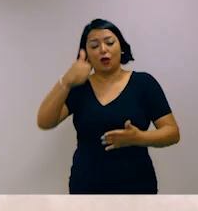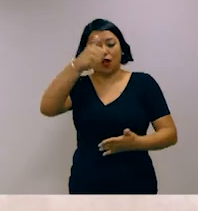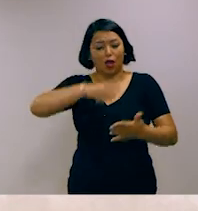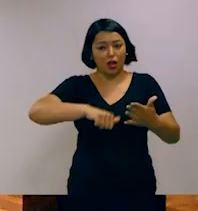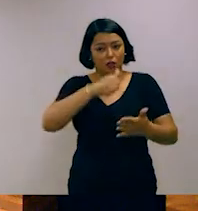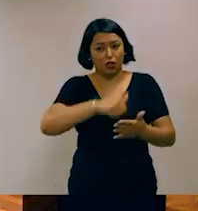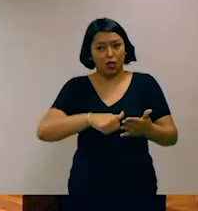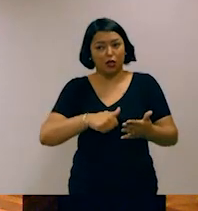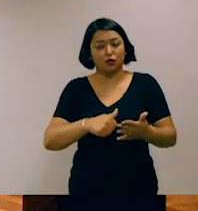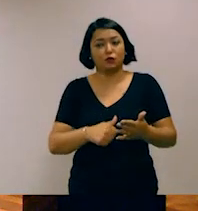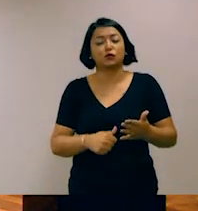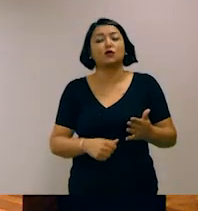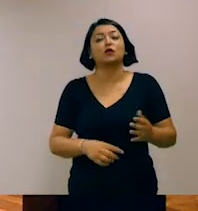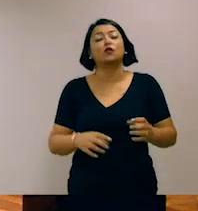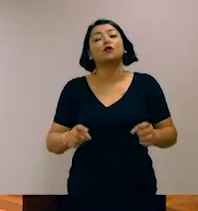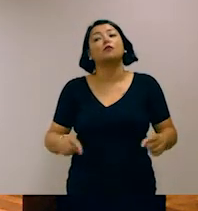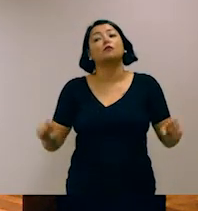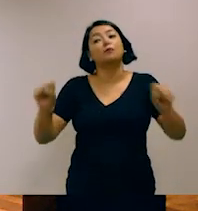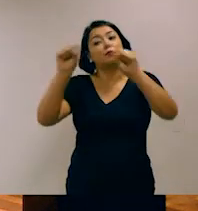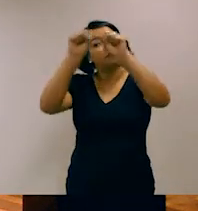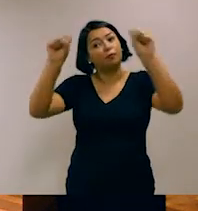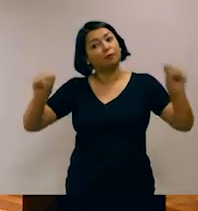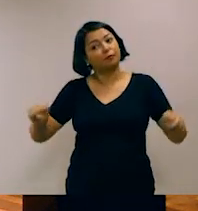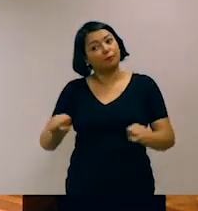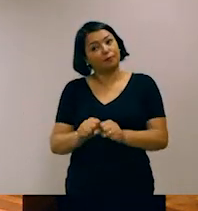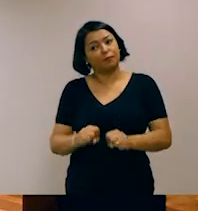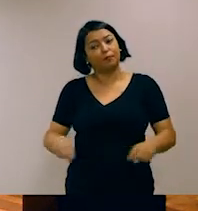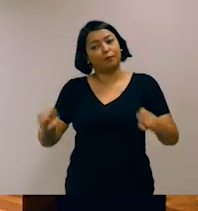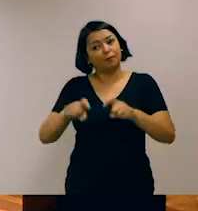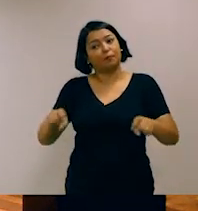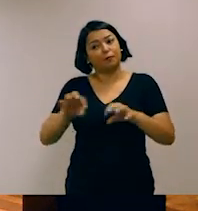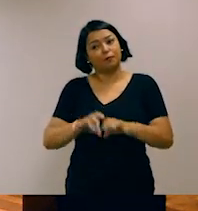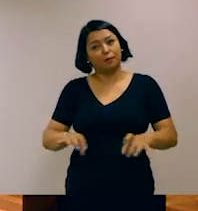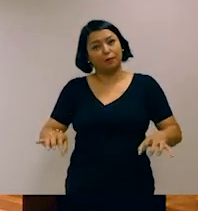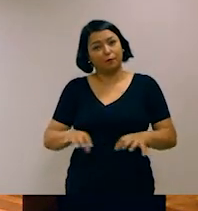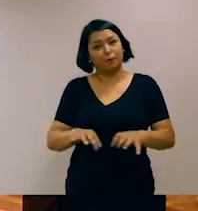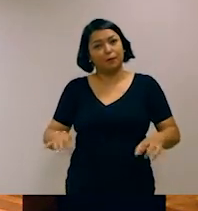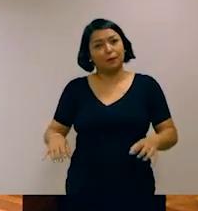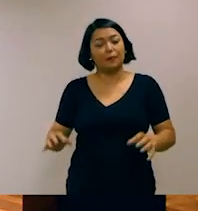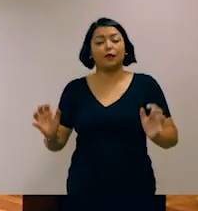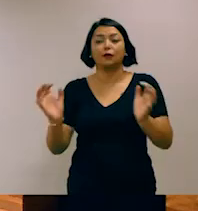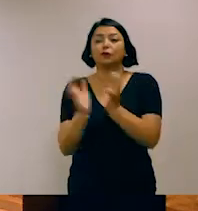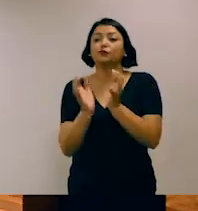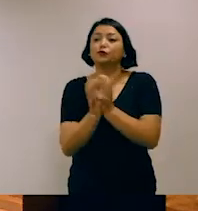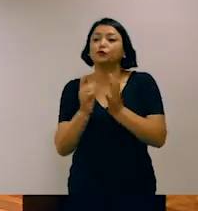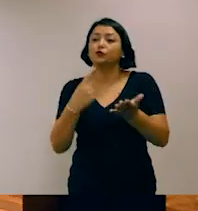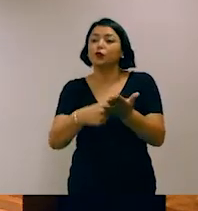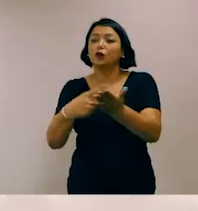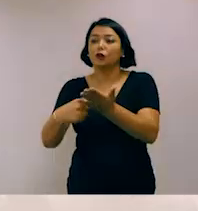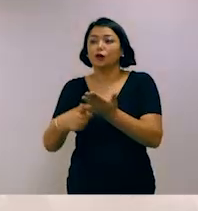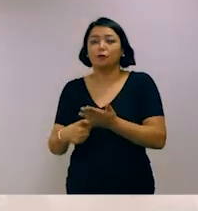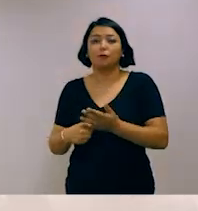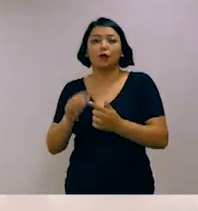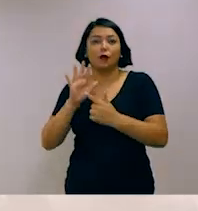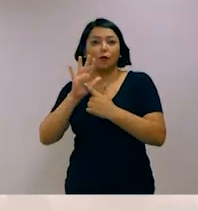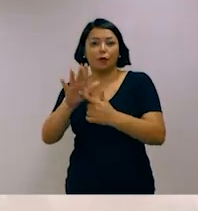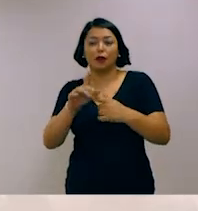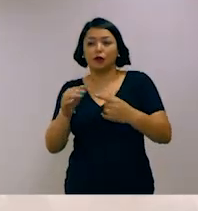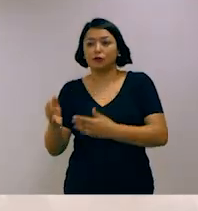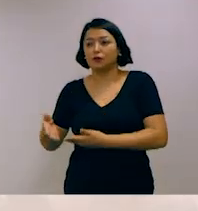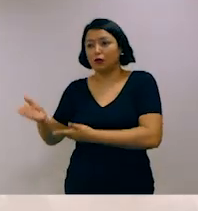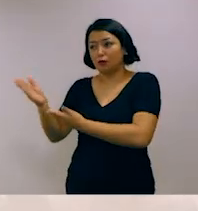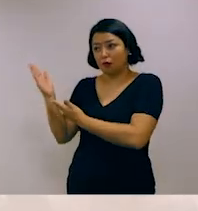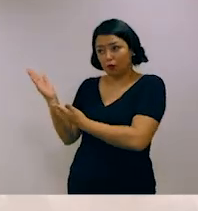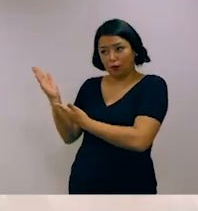previously analyzed by the material error code. In the case of the set of